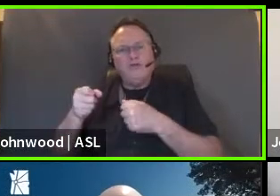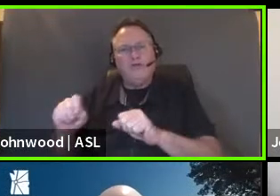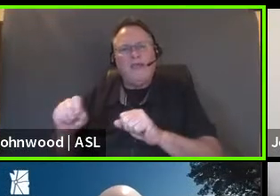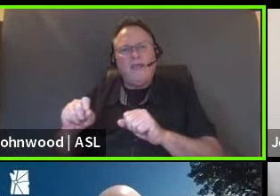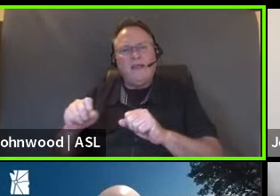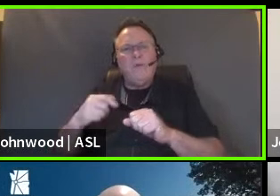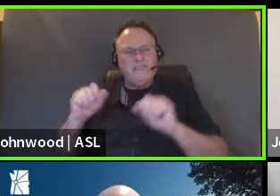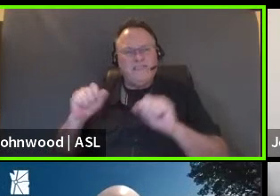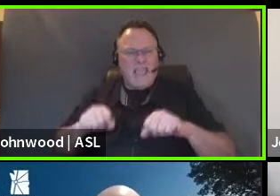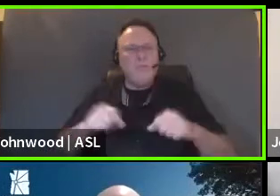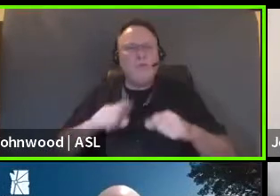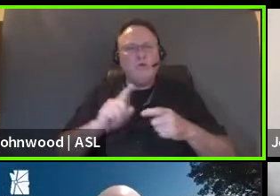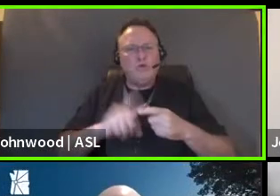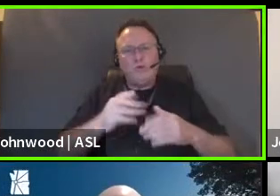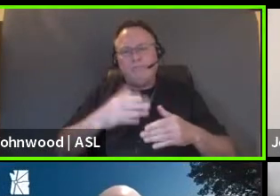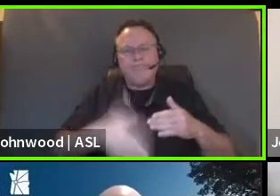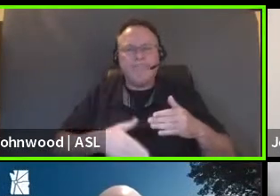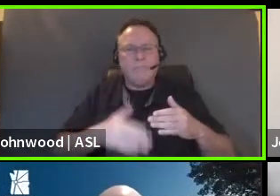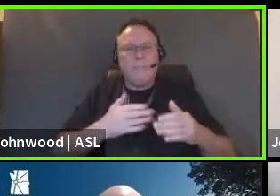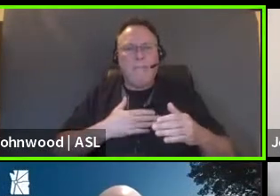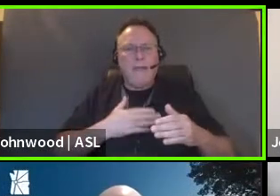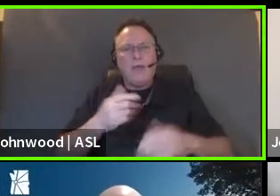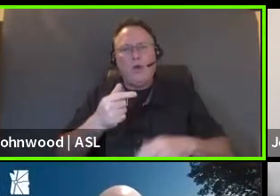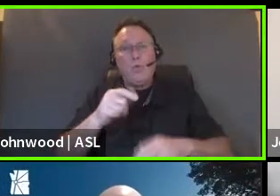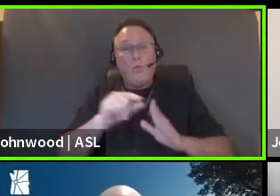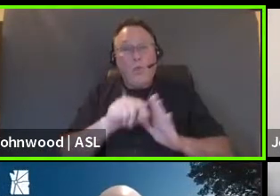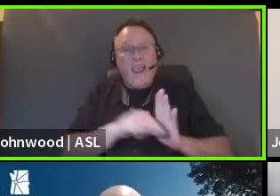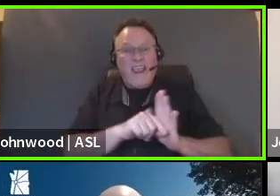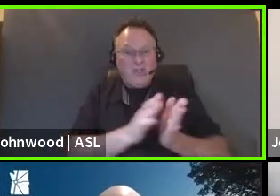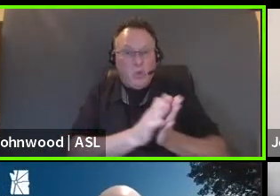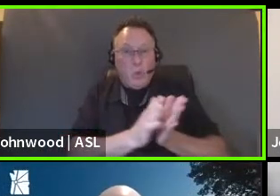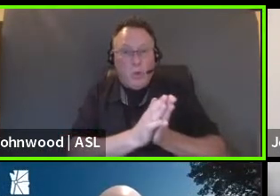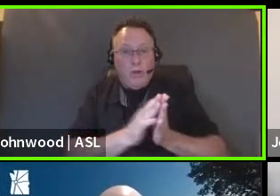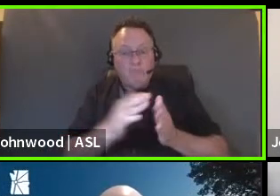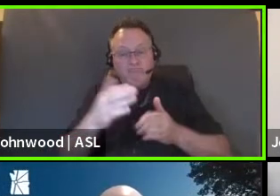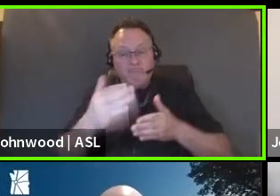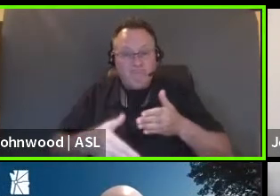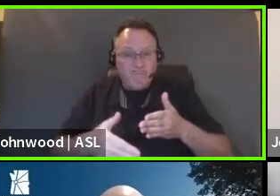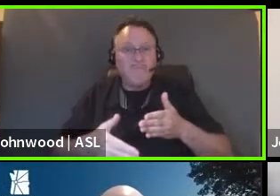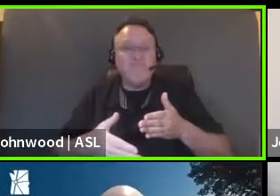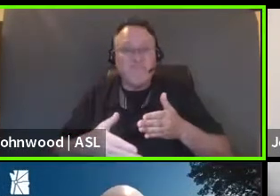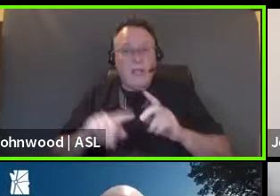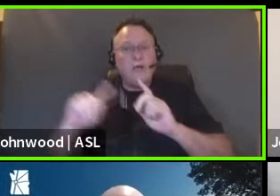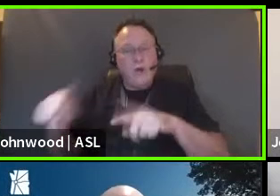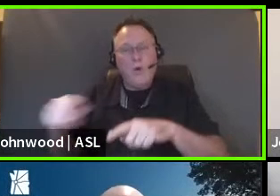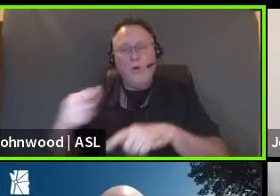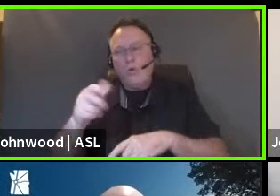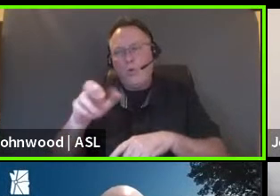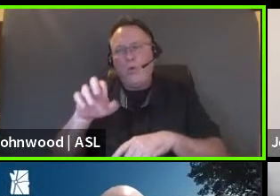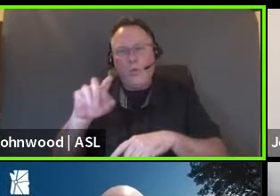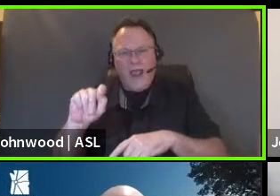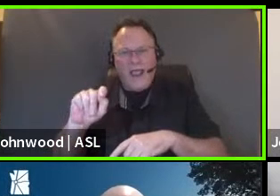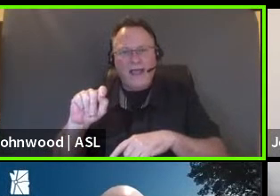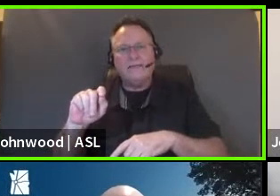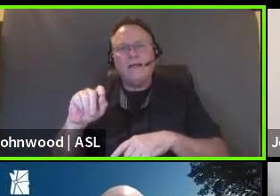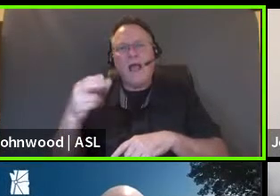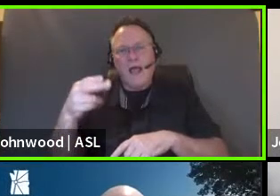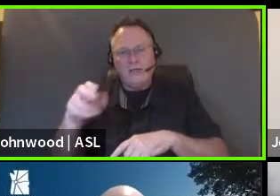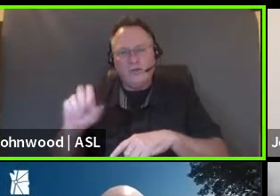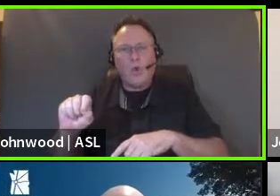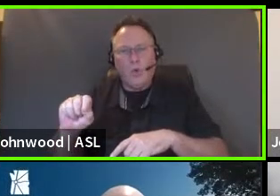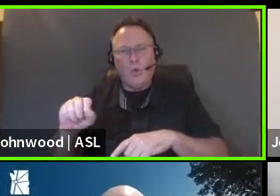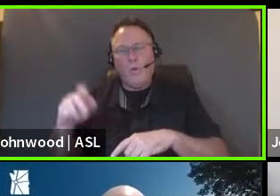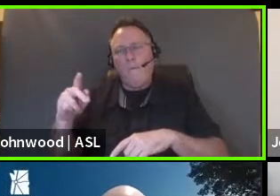of grade school at Irvington Grade School and go to Grant High School and ultimately to Portland